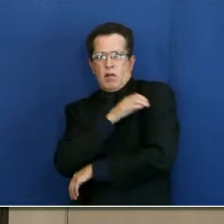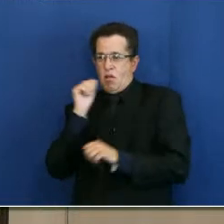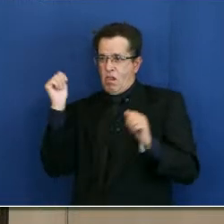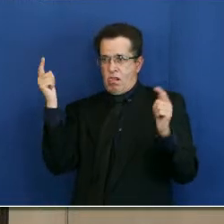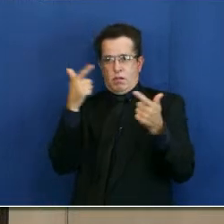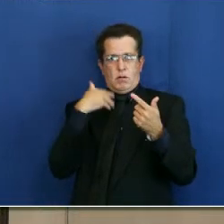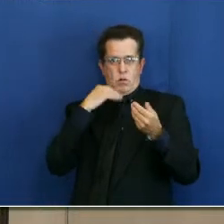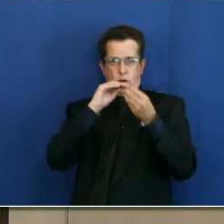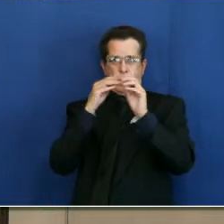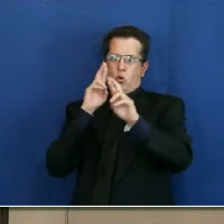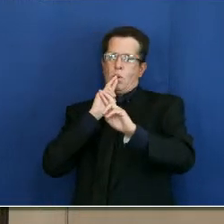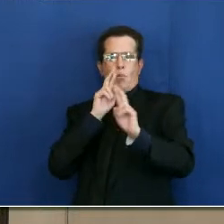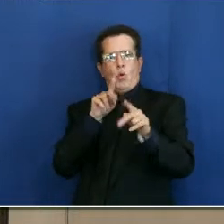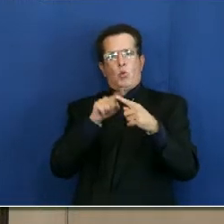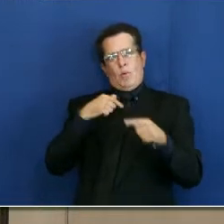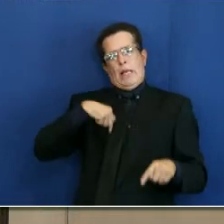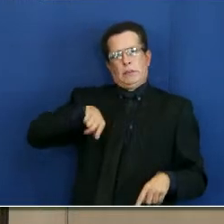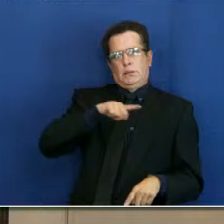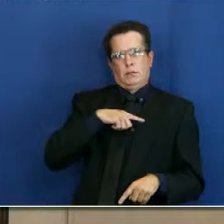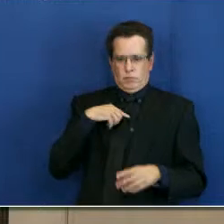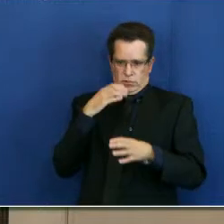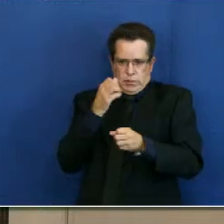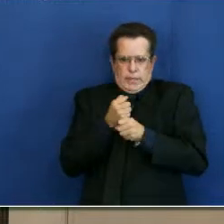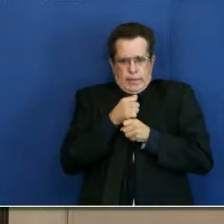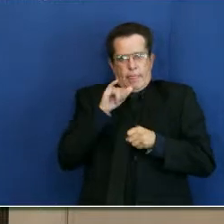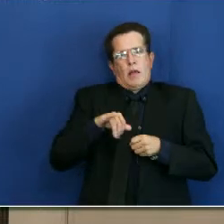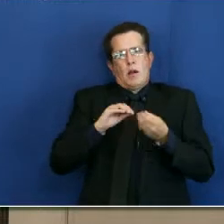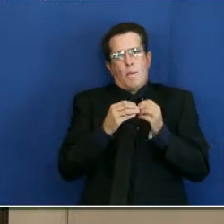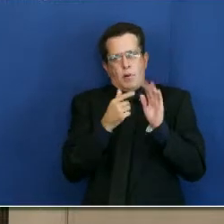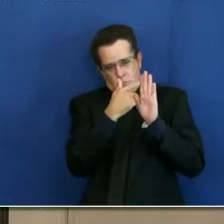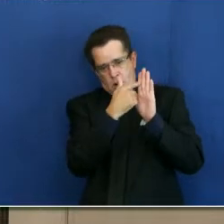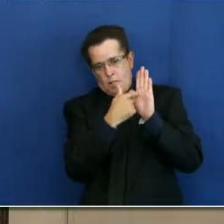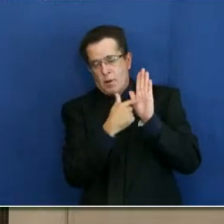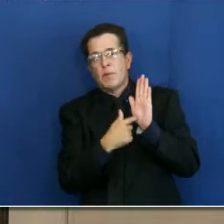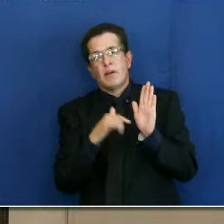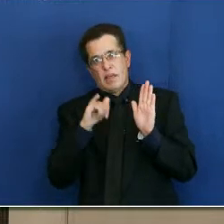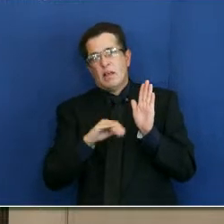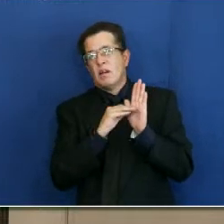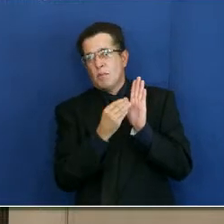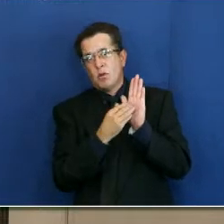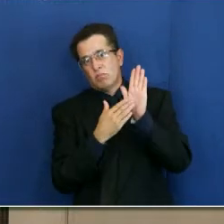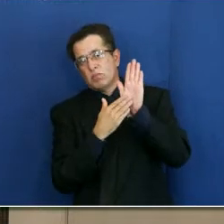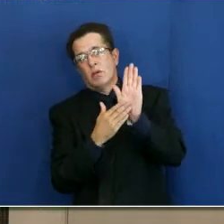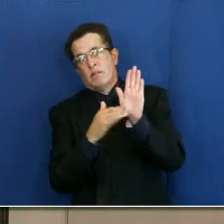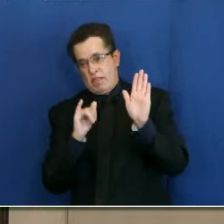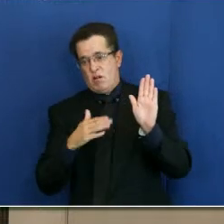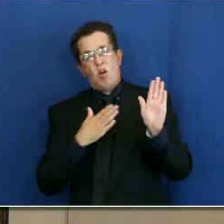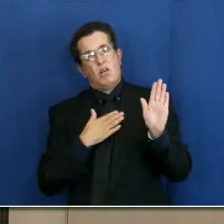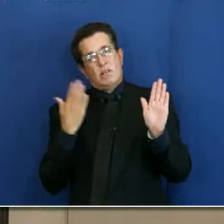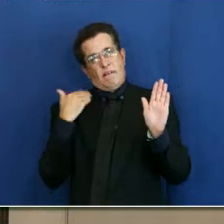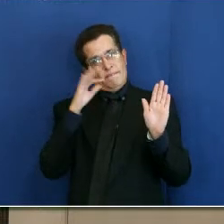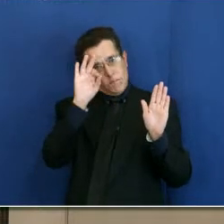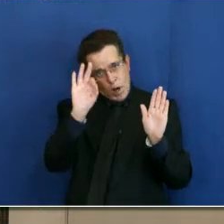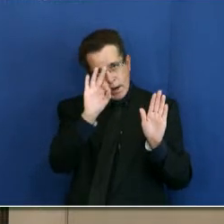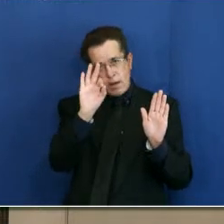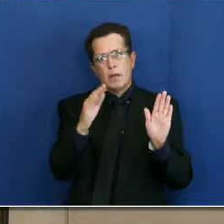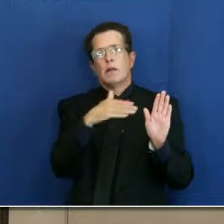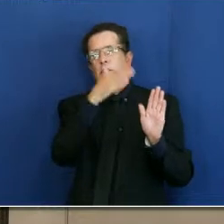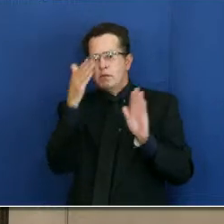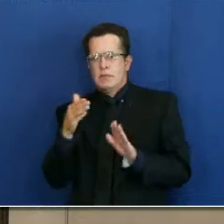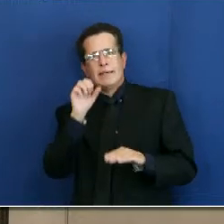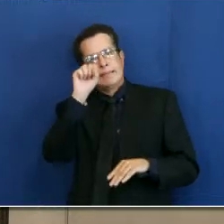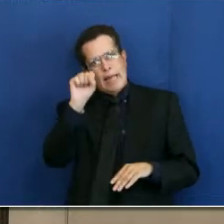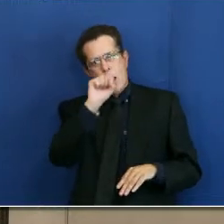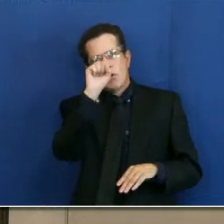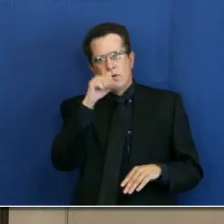results are reported directly to us. So the impact that was to us on Friday and Saturday was